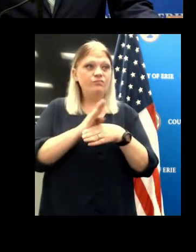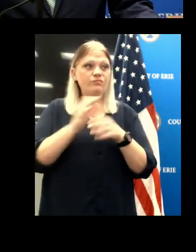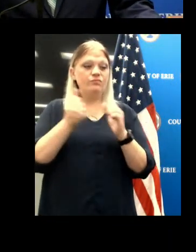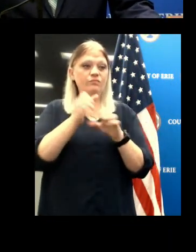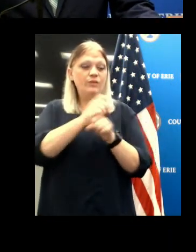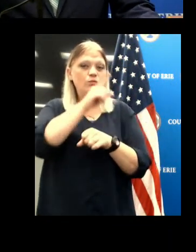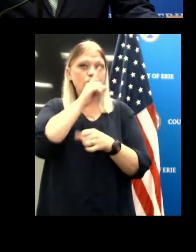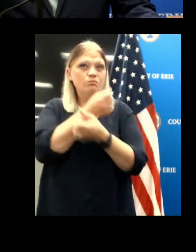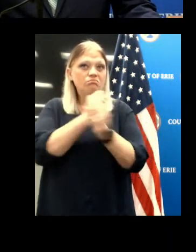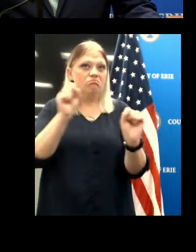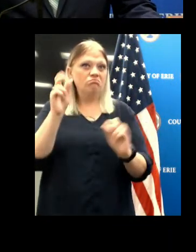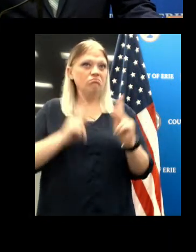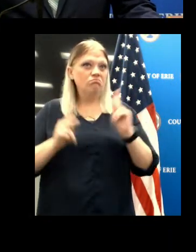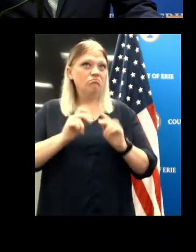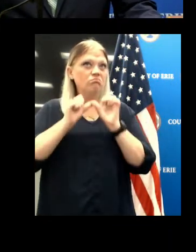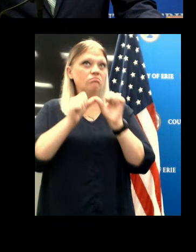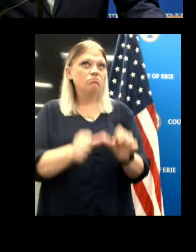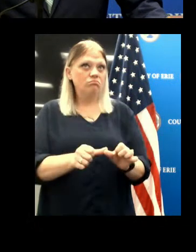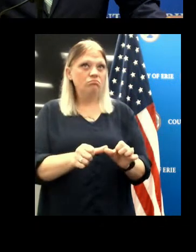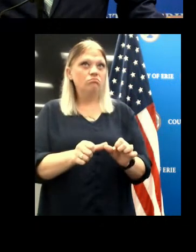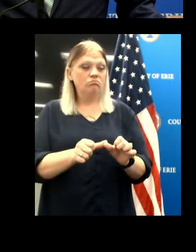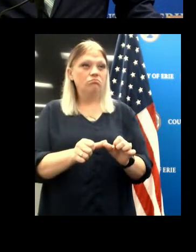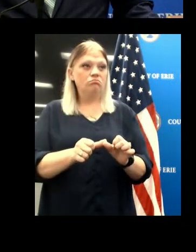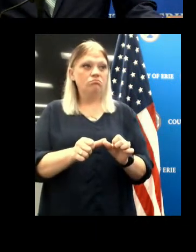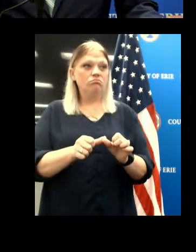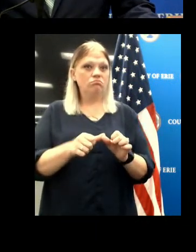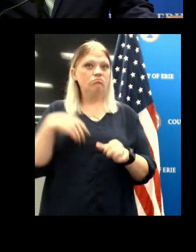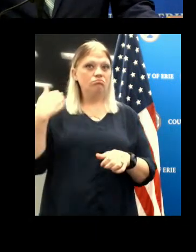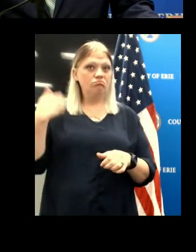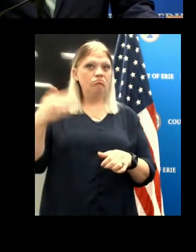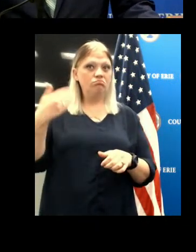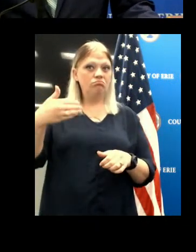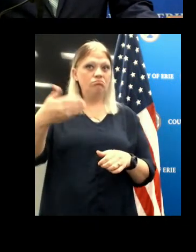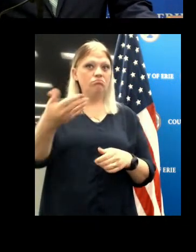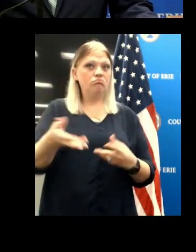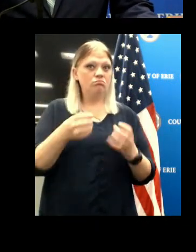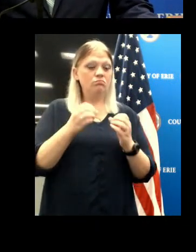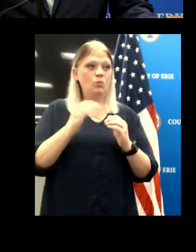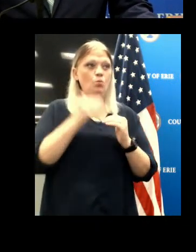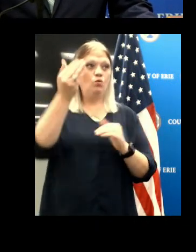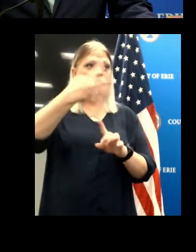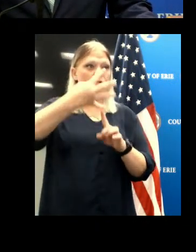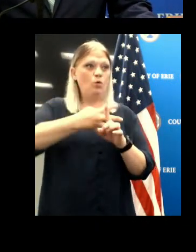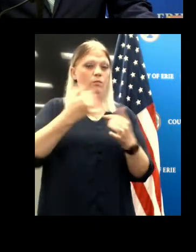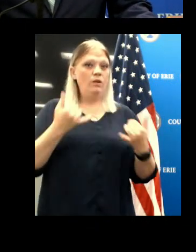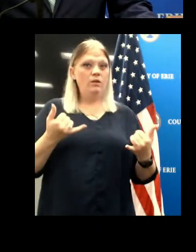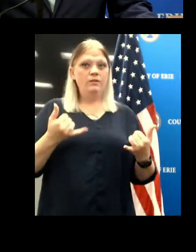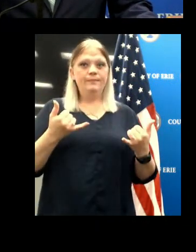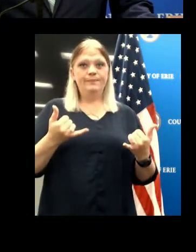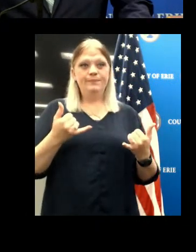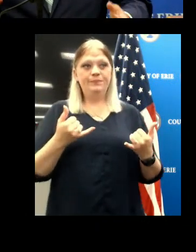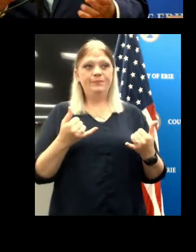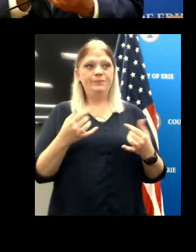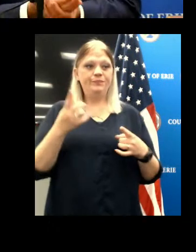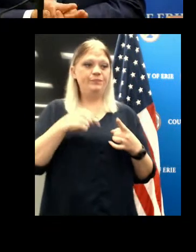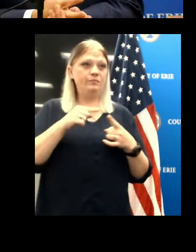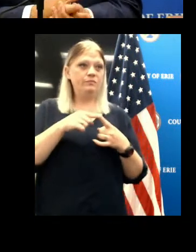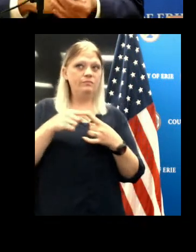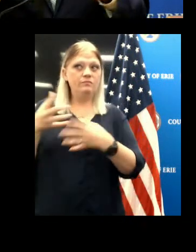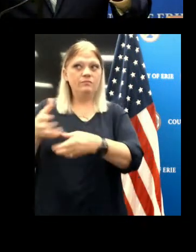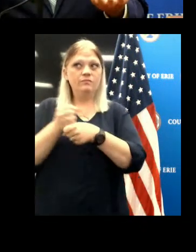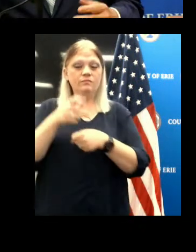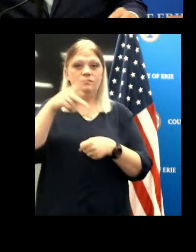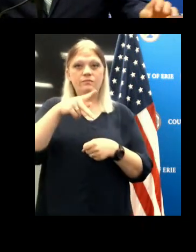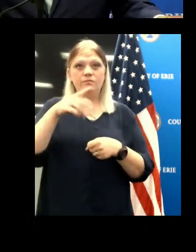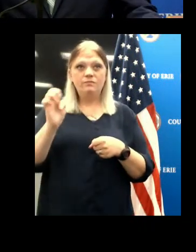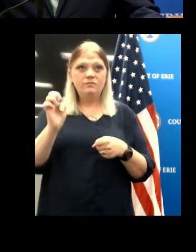ensuring the safety of our public continues. It has been going on for more than 4 months now. When it comes to the acquisition of